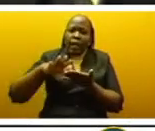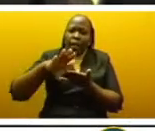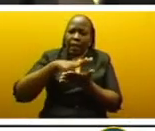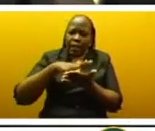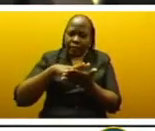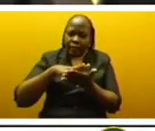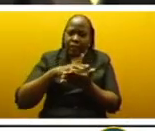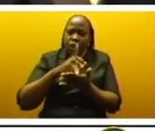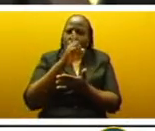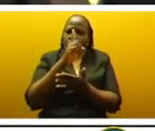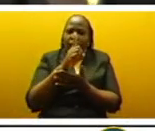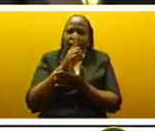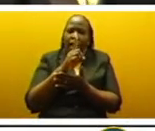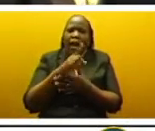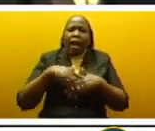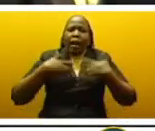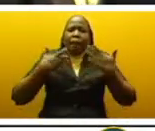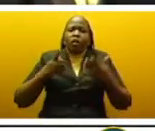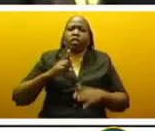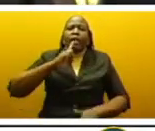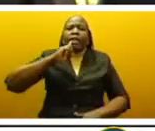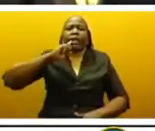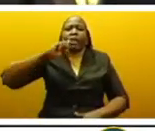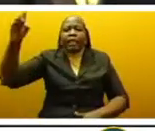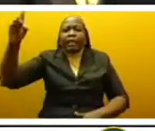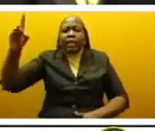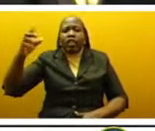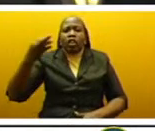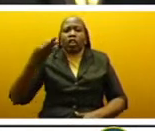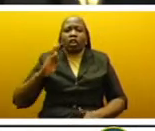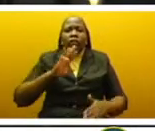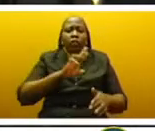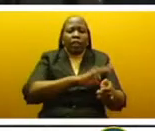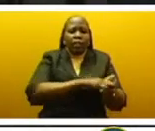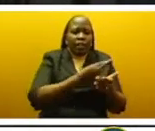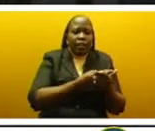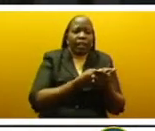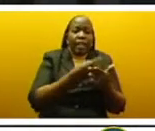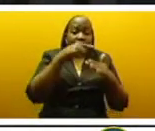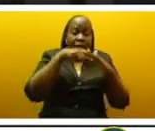the declaration of the results in a presidential election.